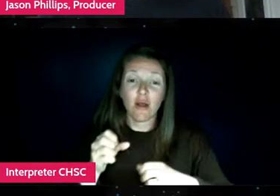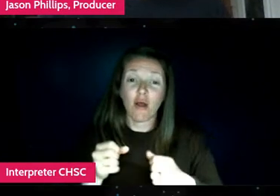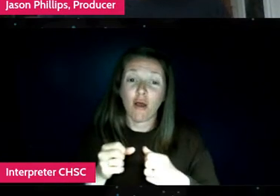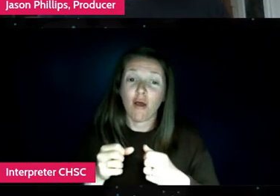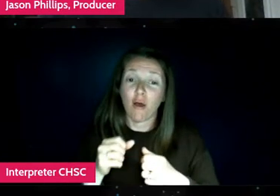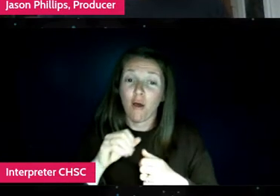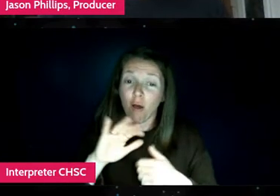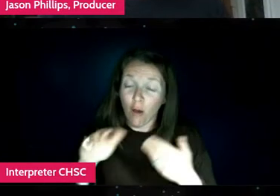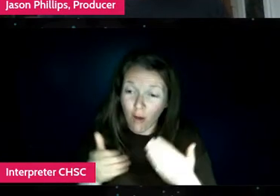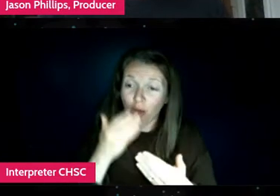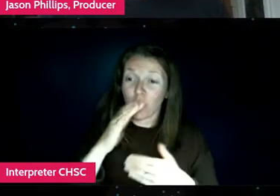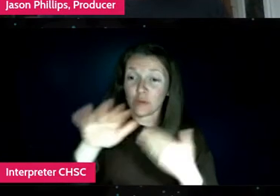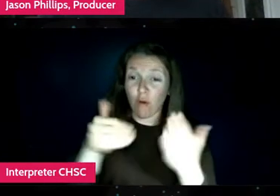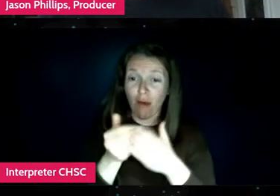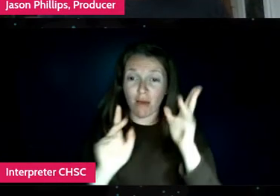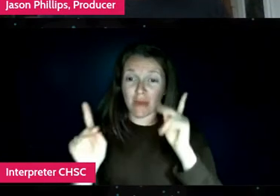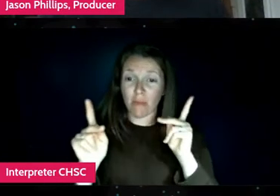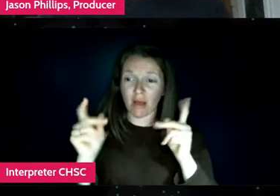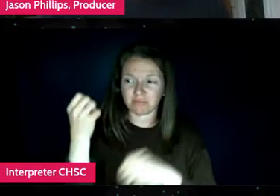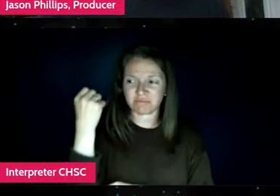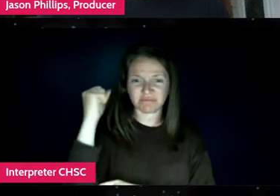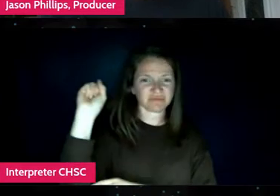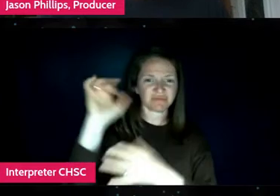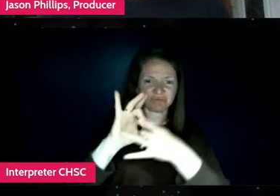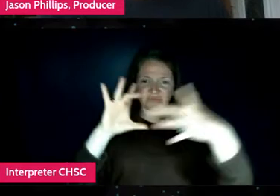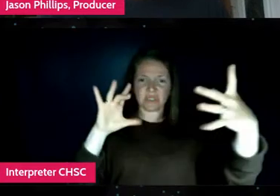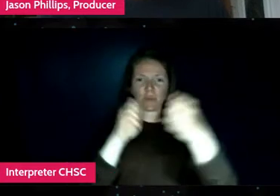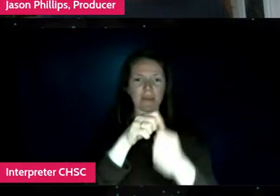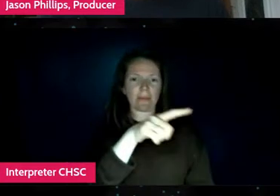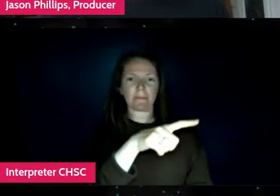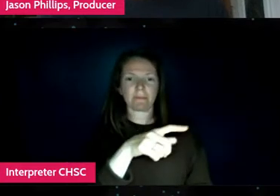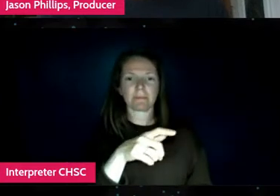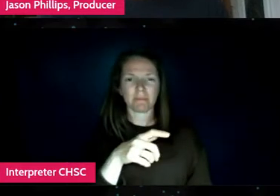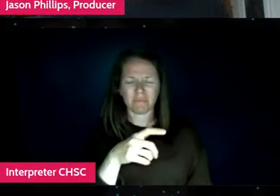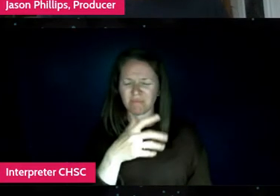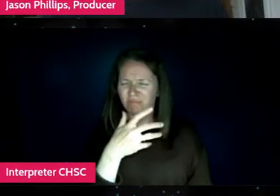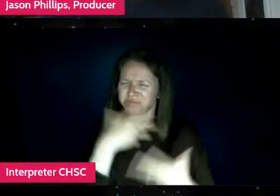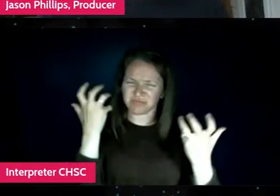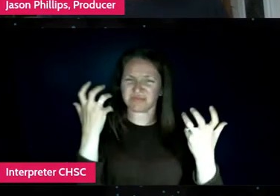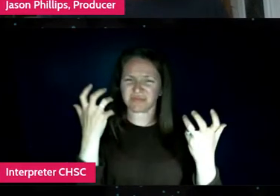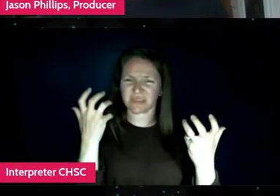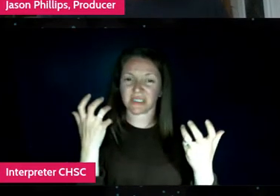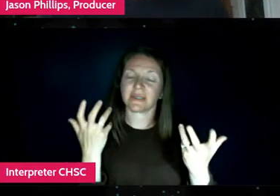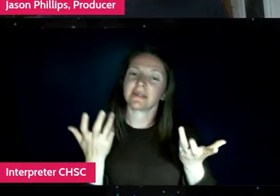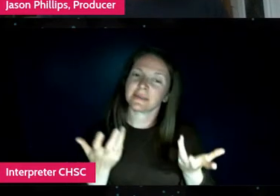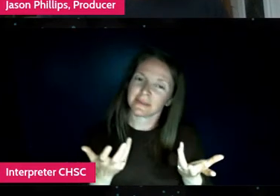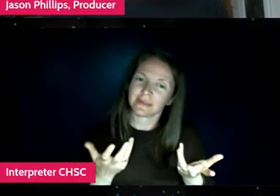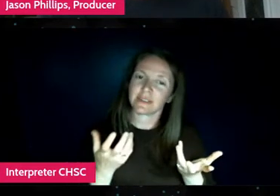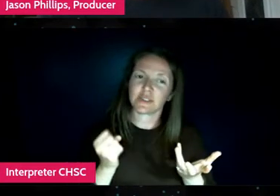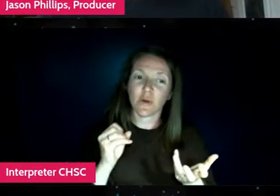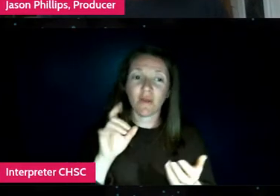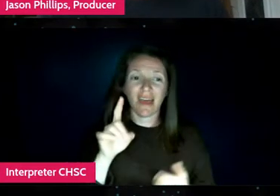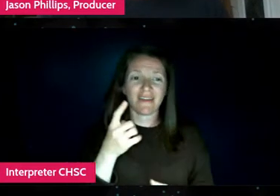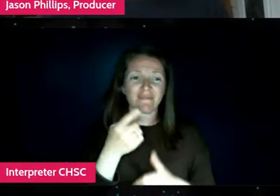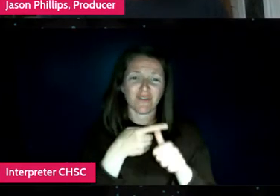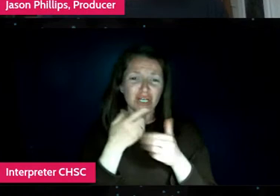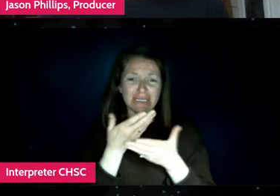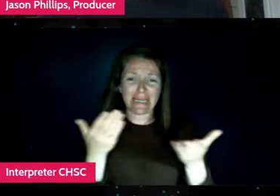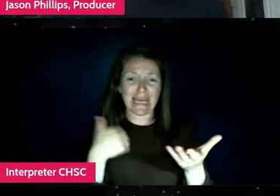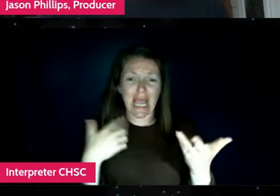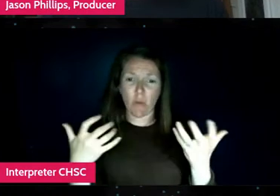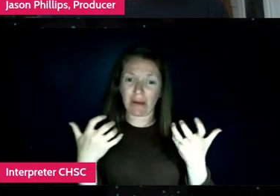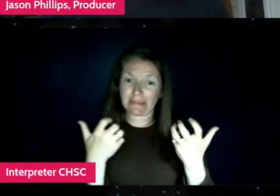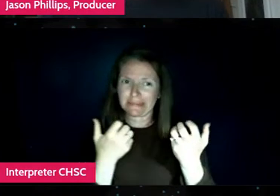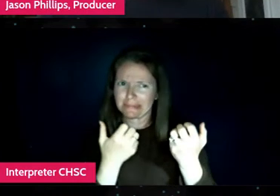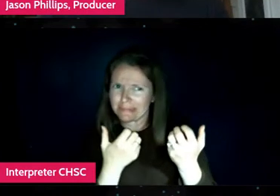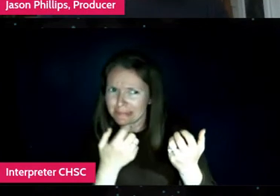entire cast for it. So for me, reading on the stage, from the page, that was like the first thing that I just wanted to get on board with the